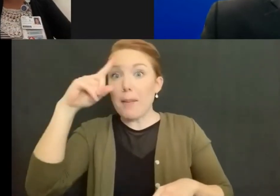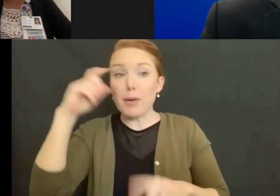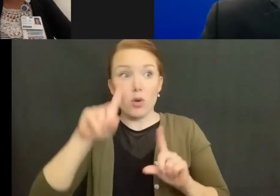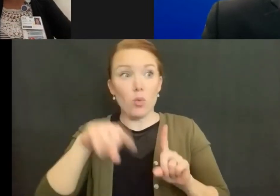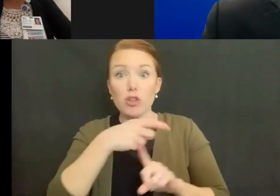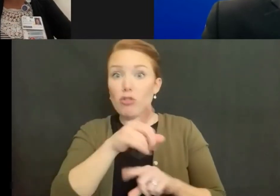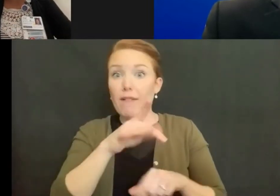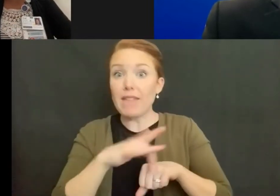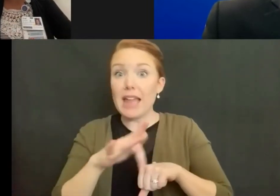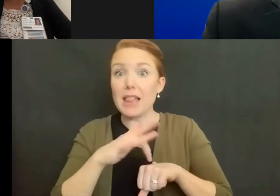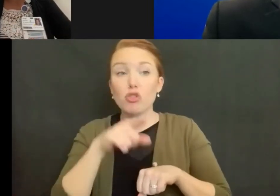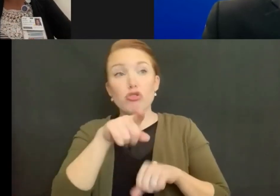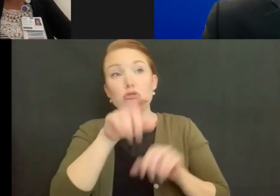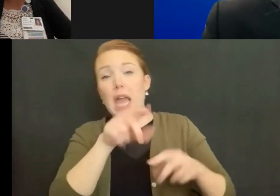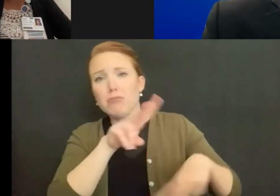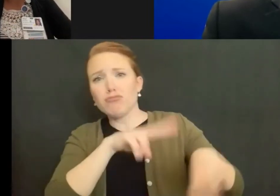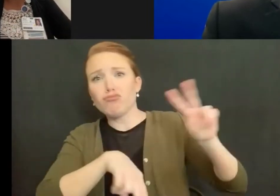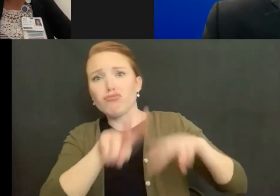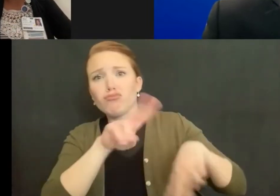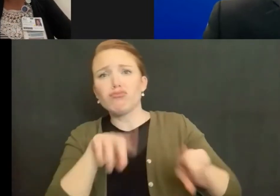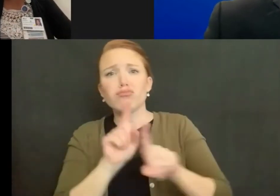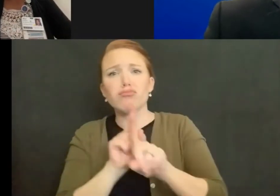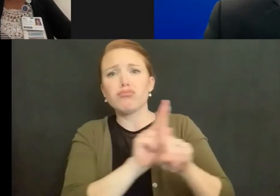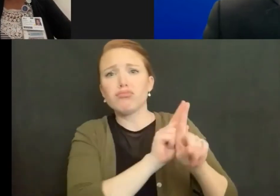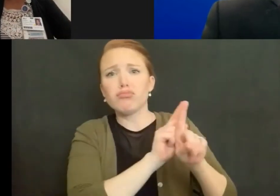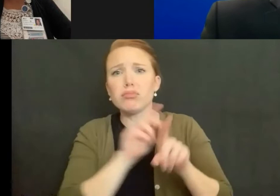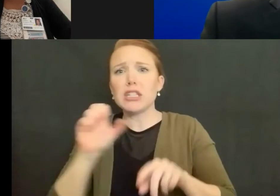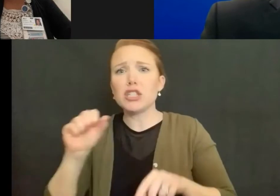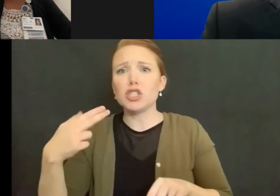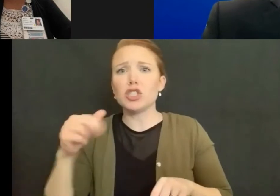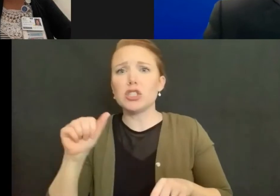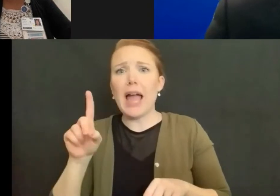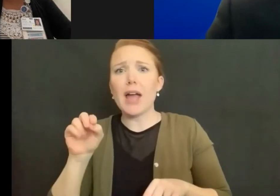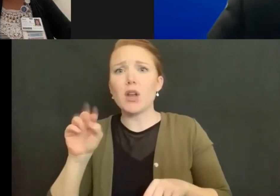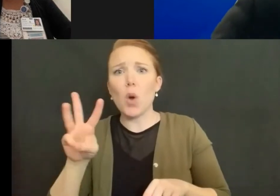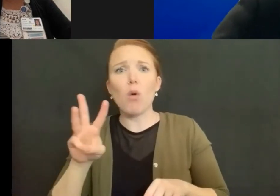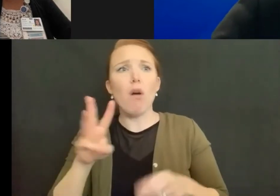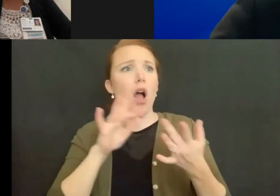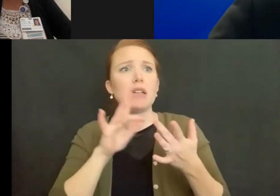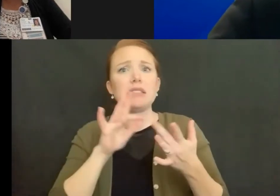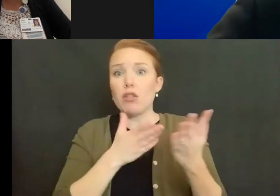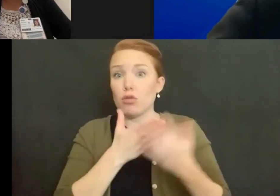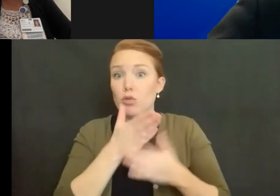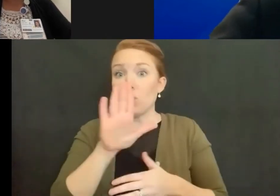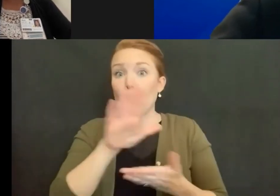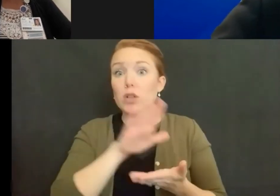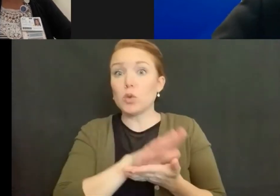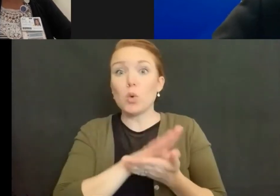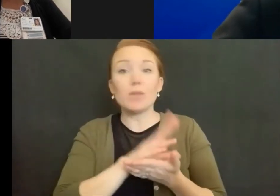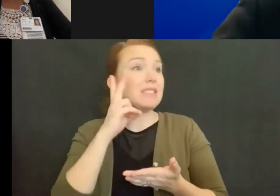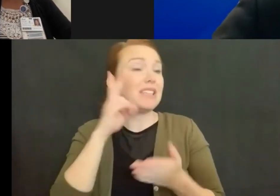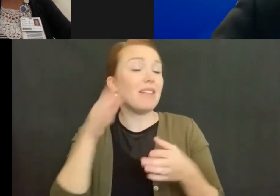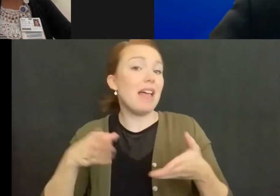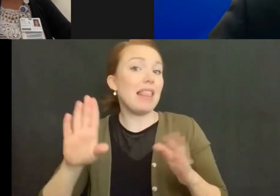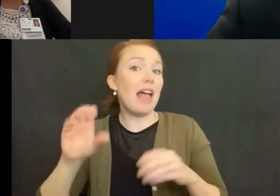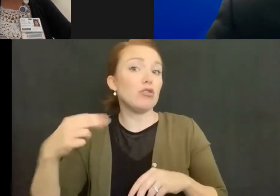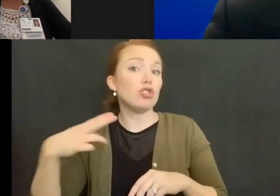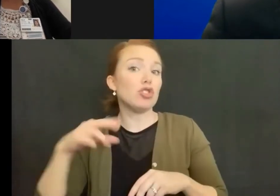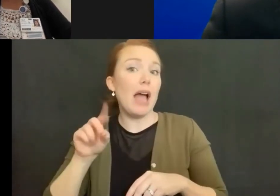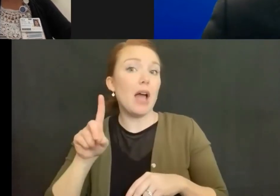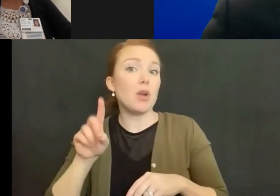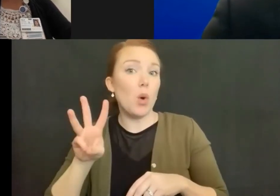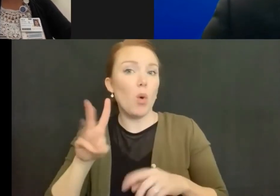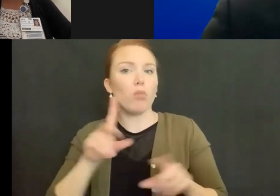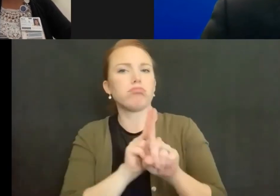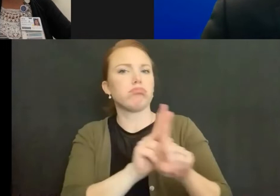can shadow. If you're interested into the lab tech, reach out through your school if they allow shadowing.